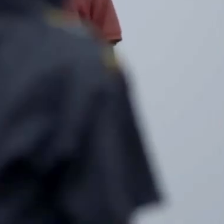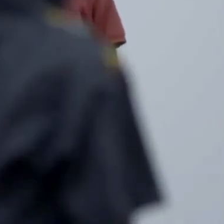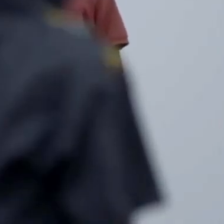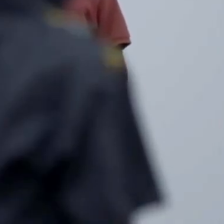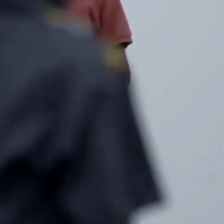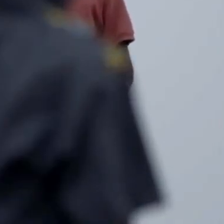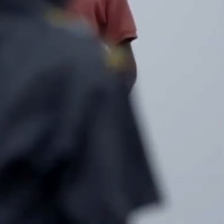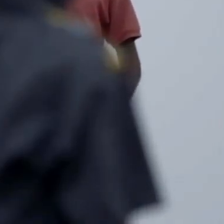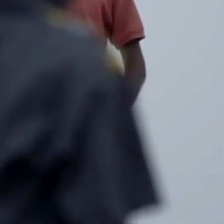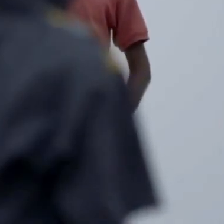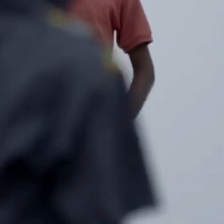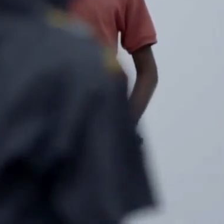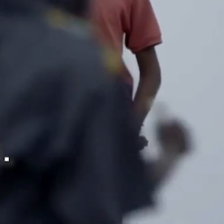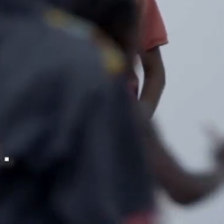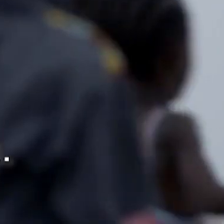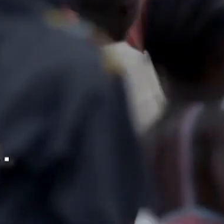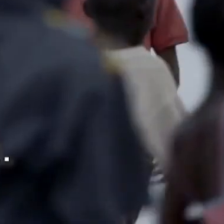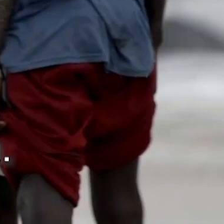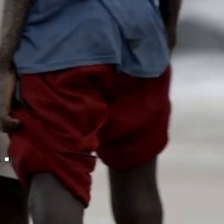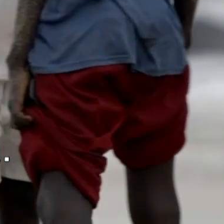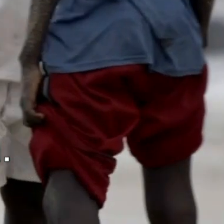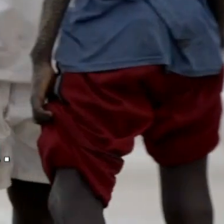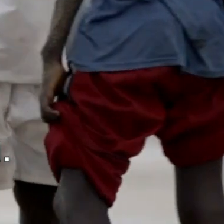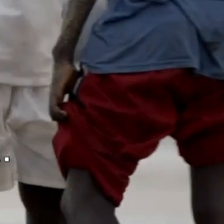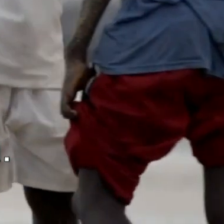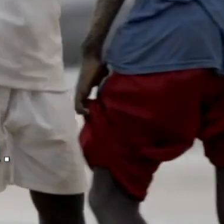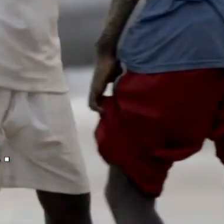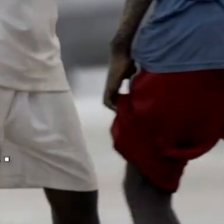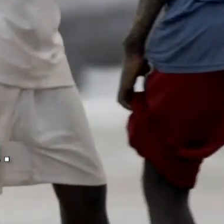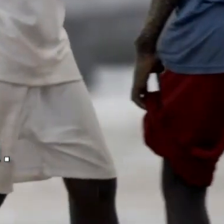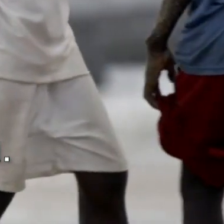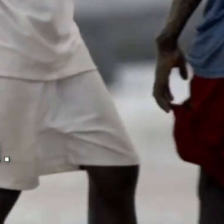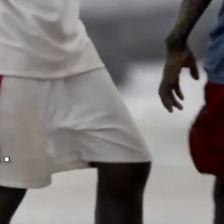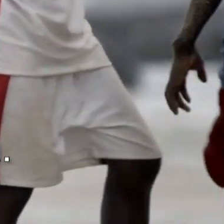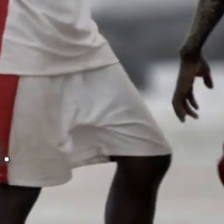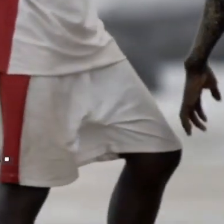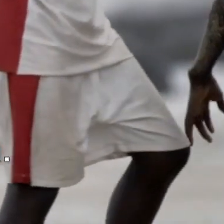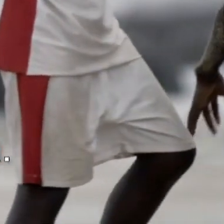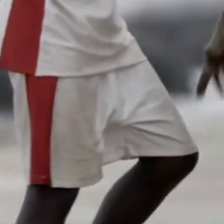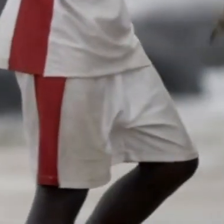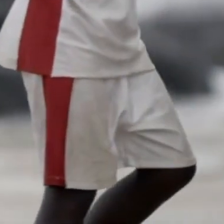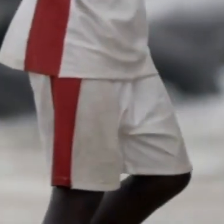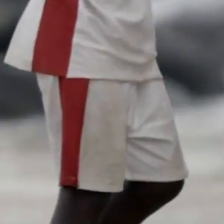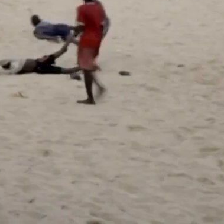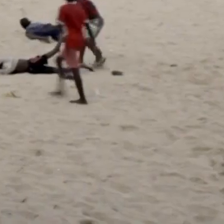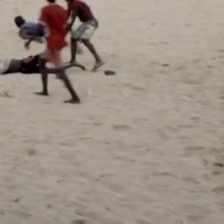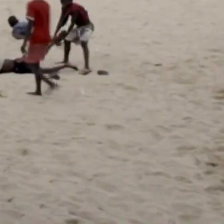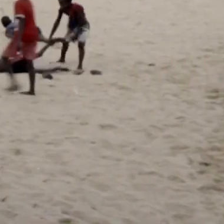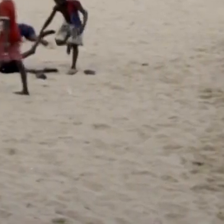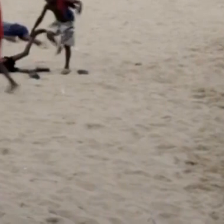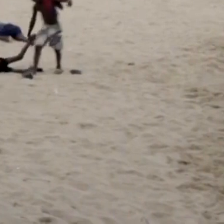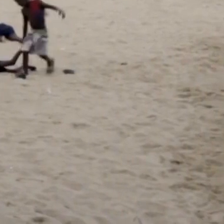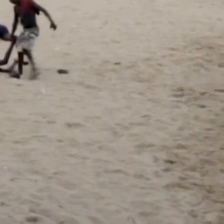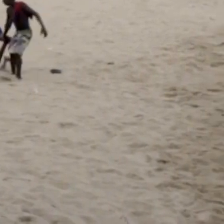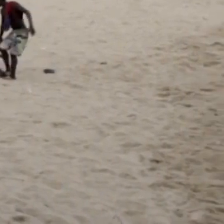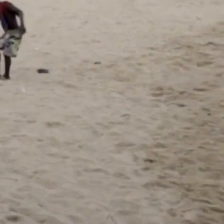child needed the father's attention, so all of us had to fight for our father's attention, definitely. And